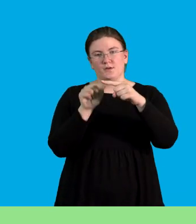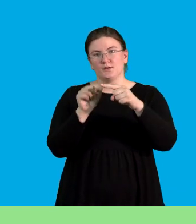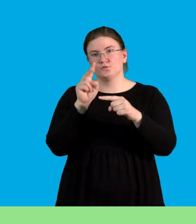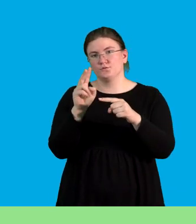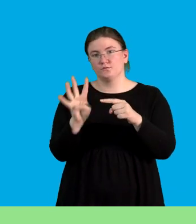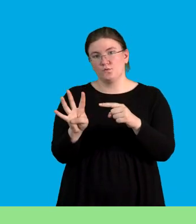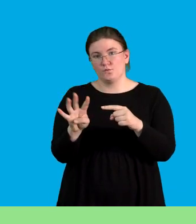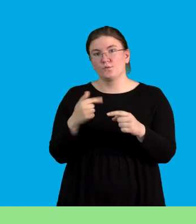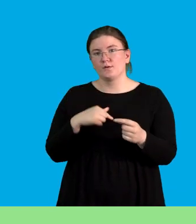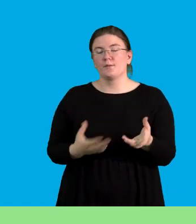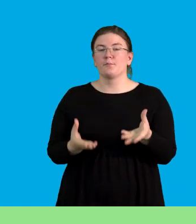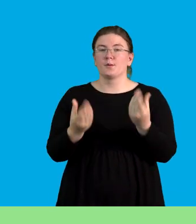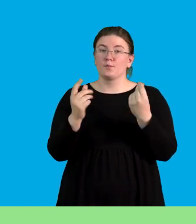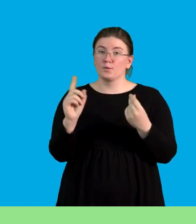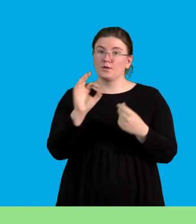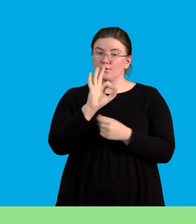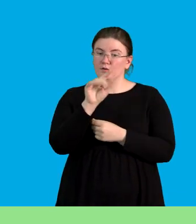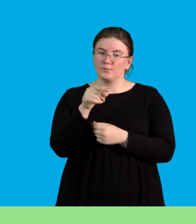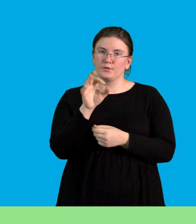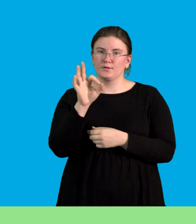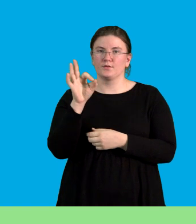by 24, we will get